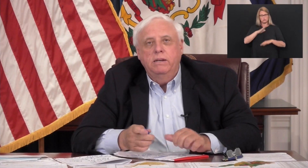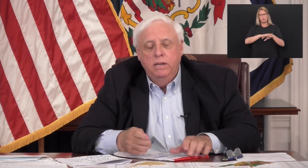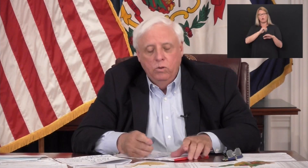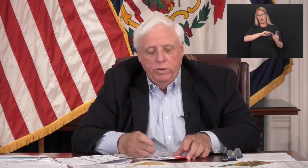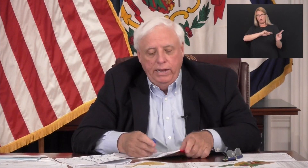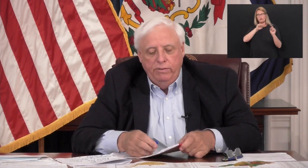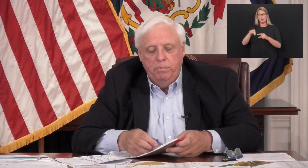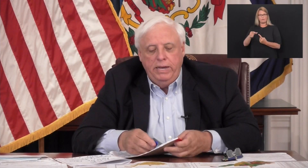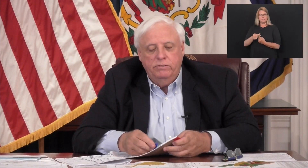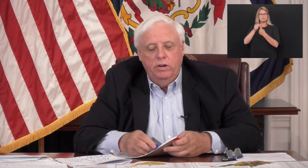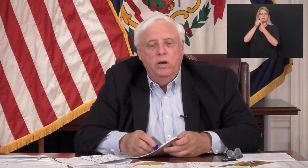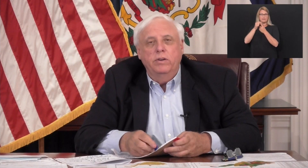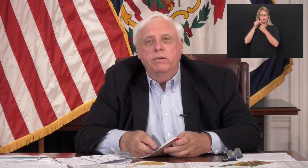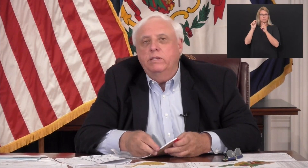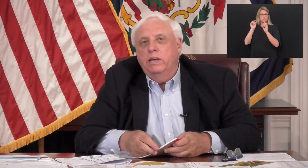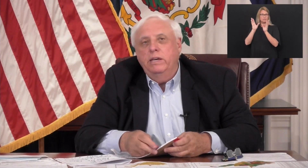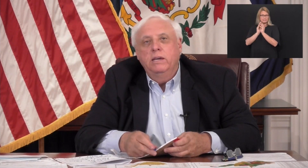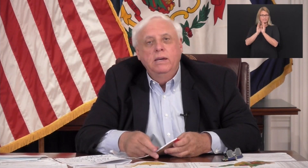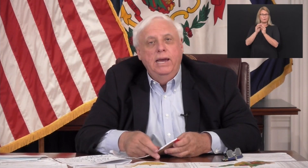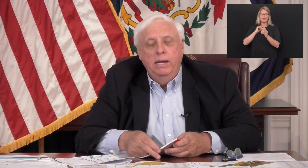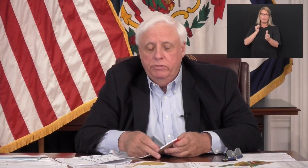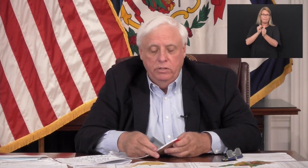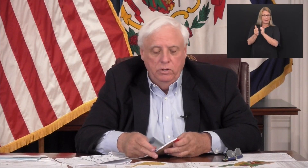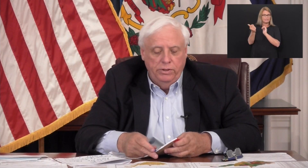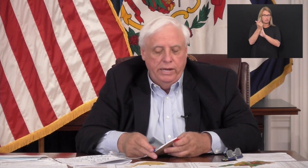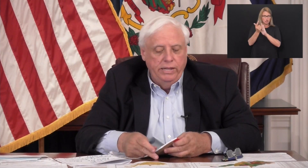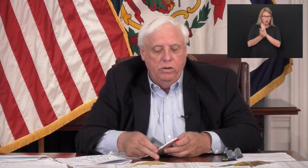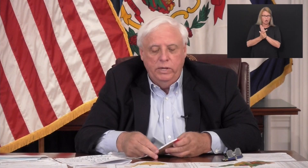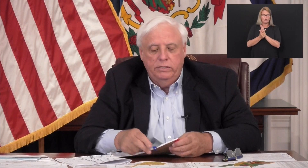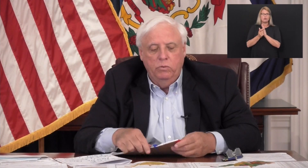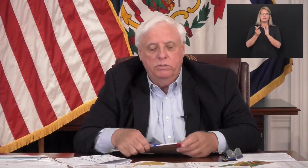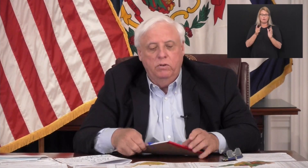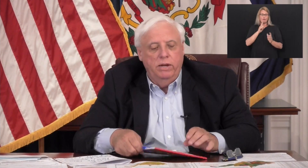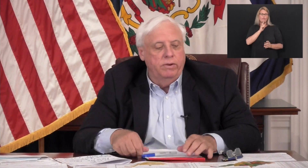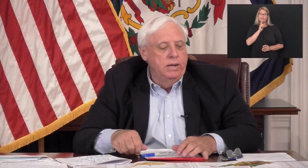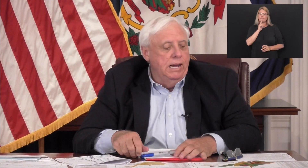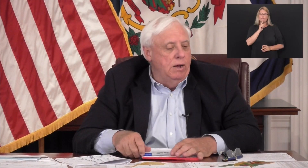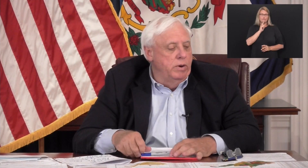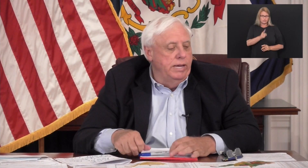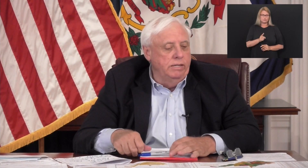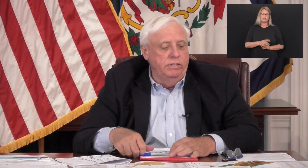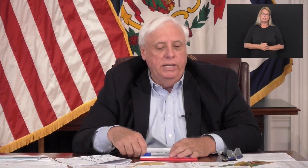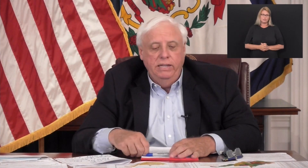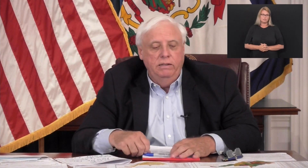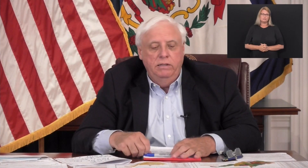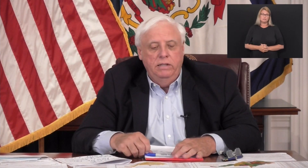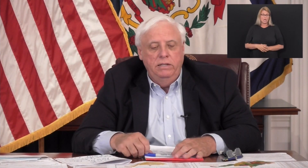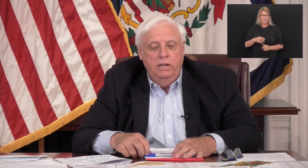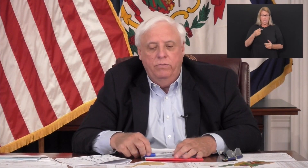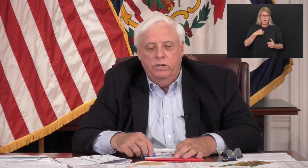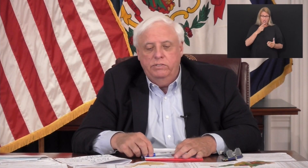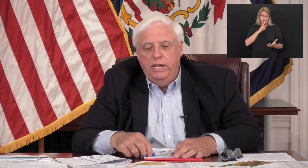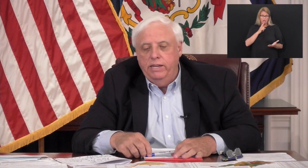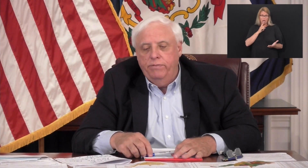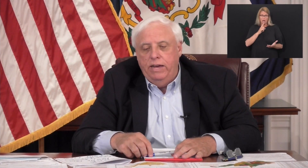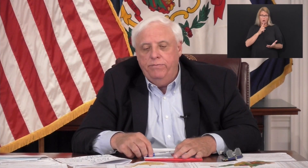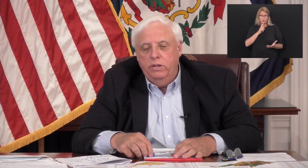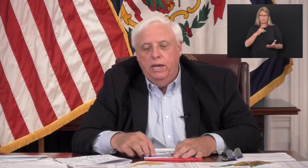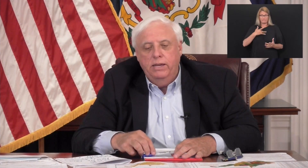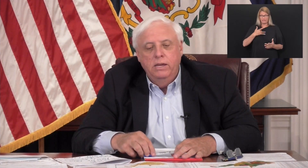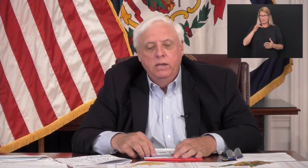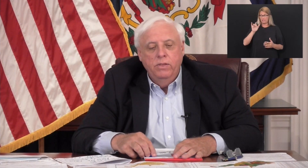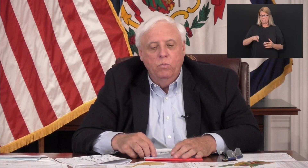in that direction. So we're trying to process all the information we possibly can and make an absolute decision that's